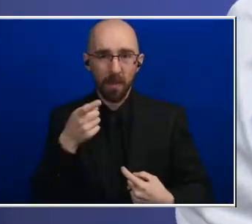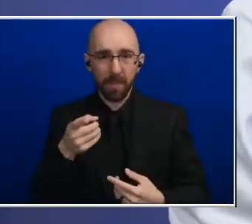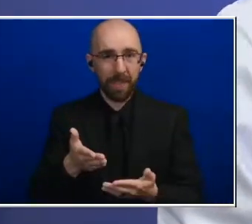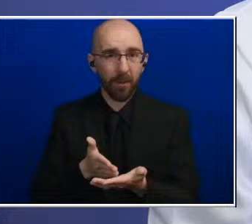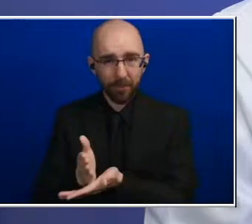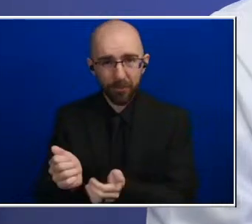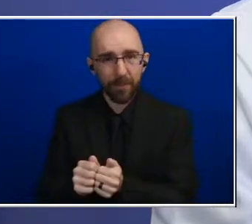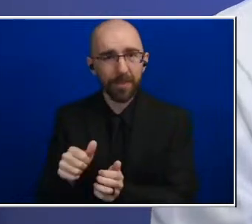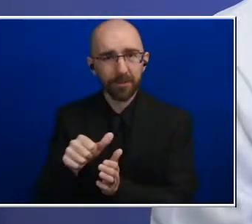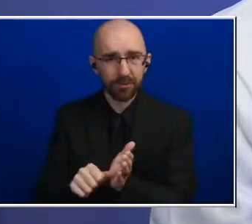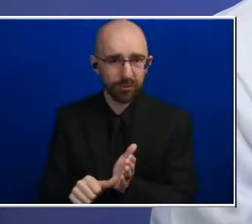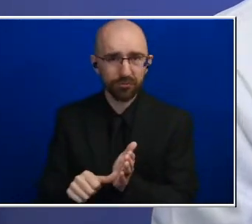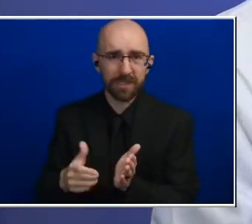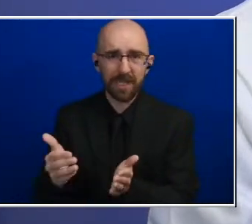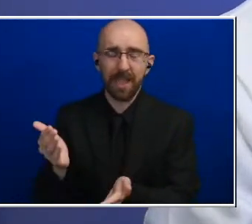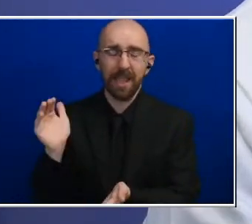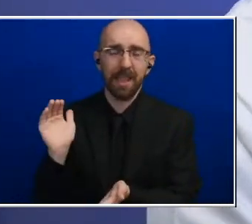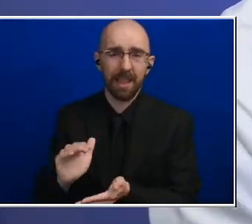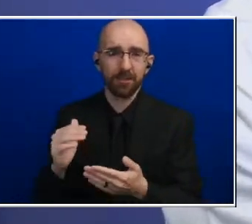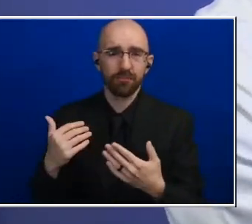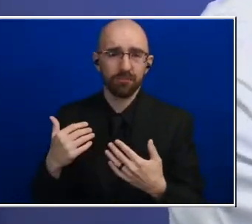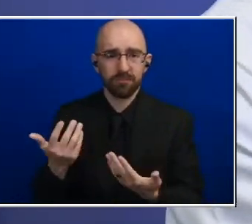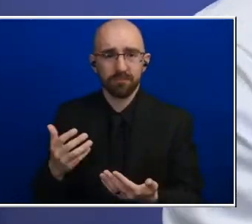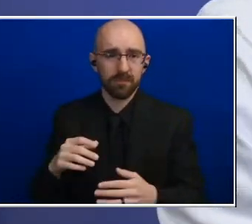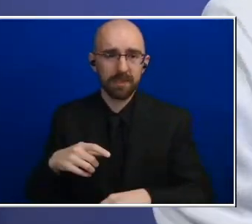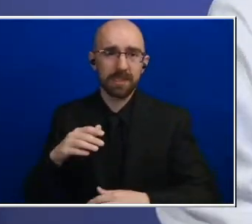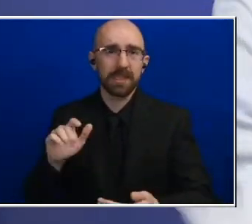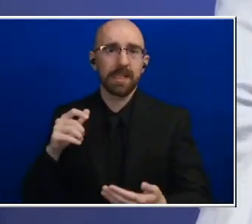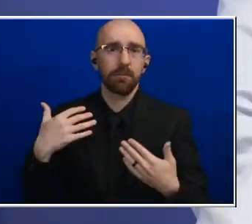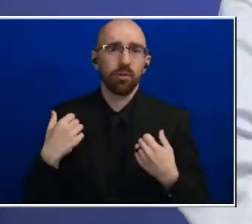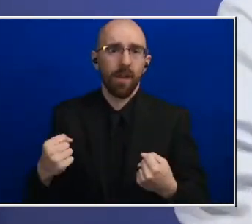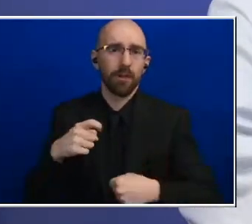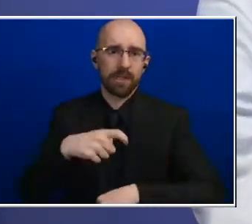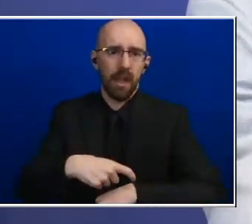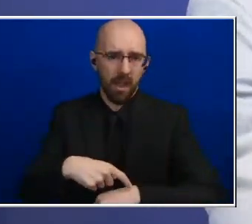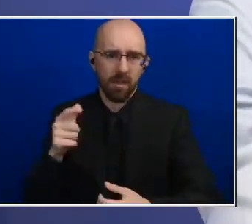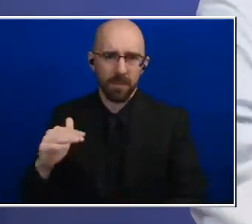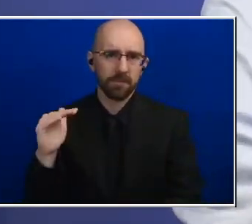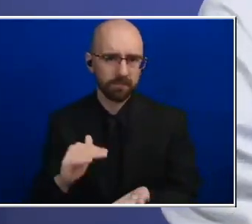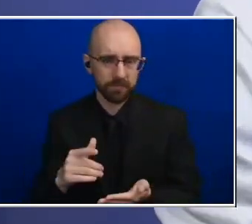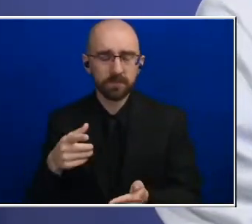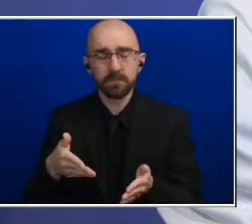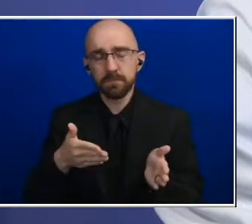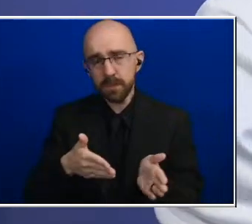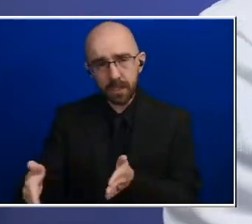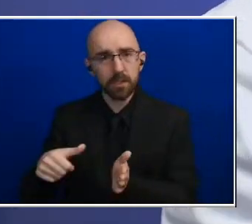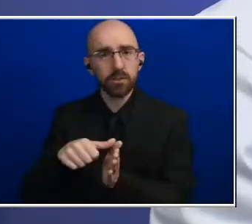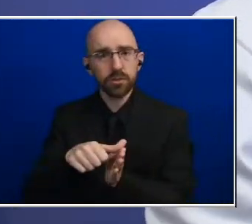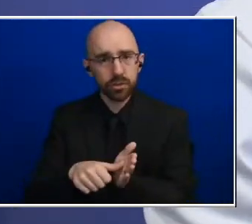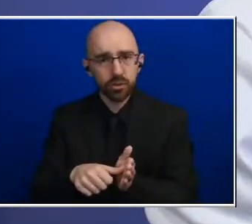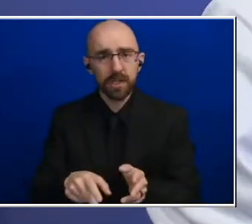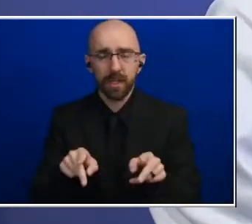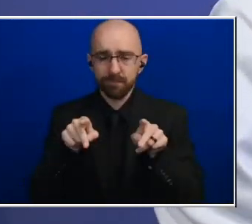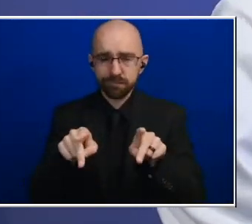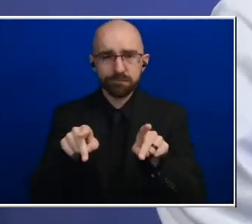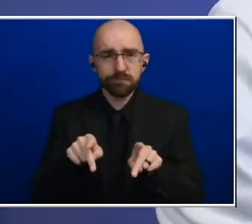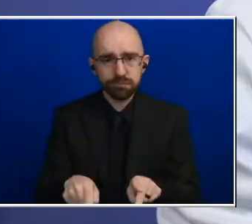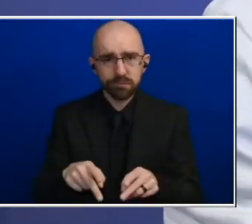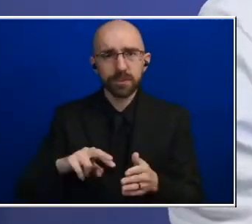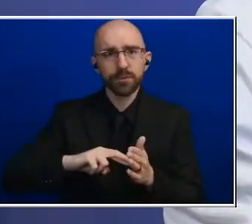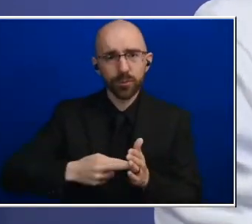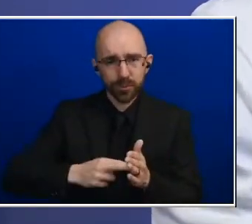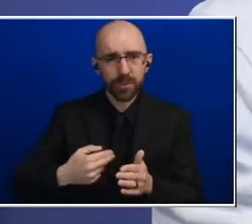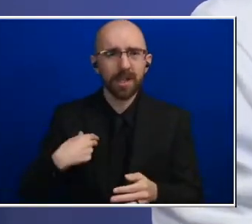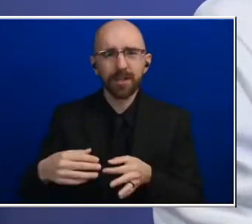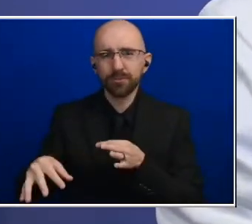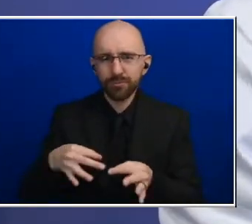Their recovery's faster, things like that. So we made the plan to go to surgery and put the screws in, hold the thing still. I kind of describe it always to patients like a